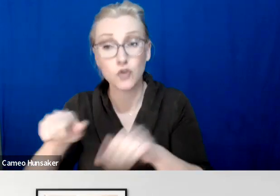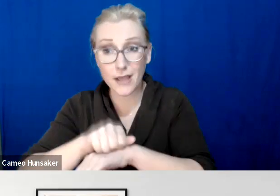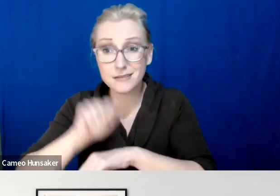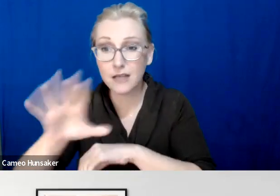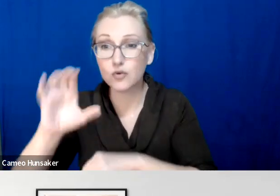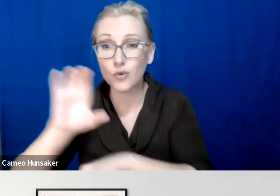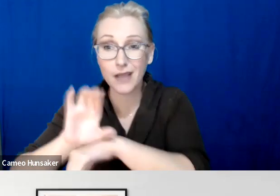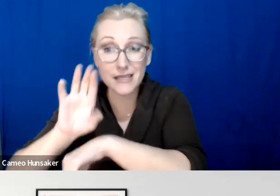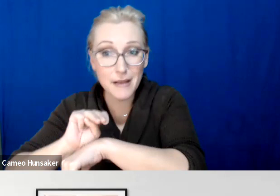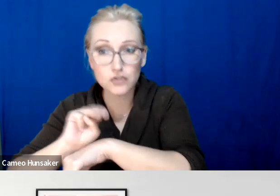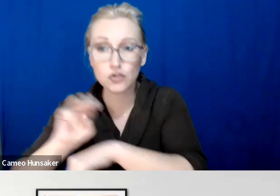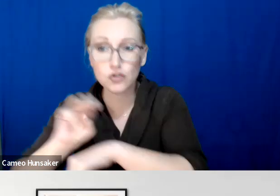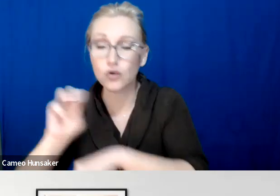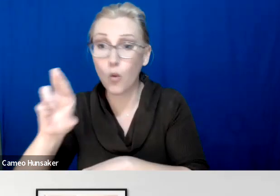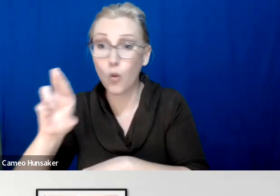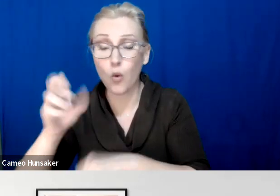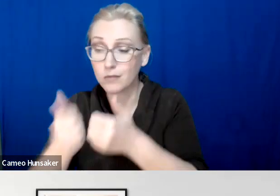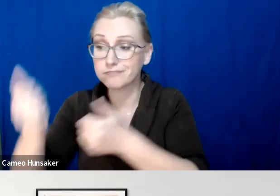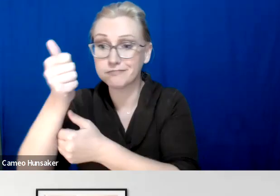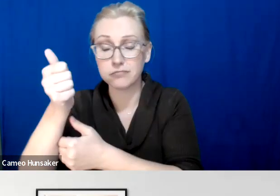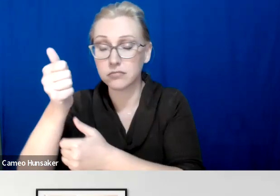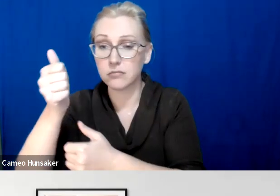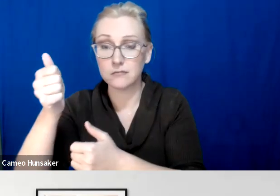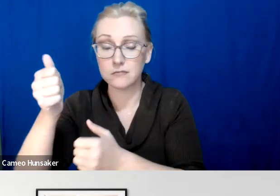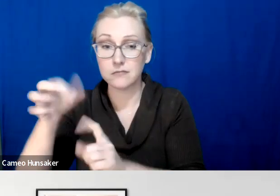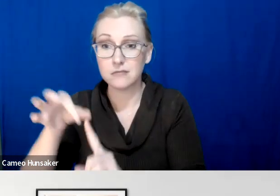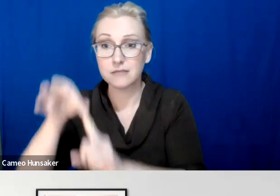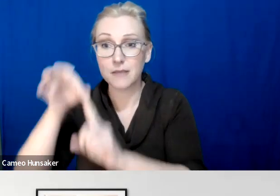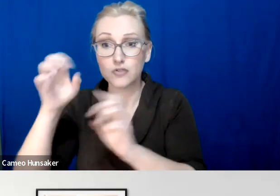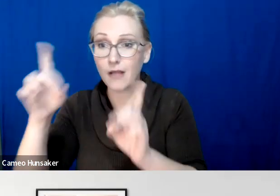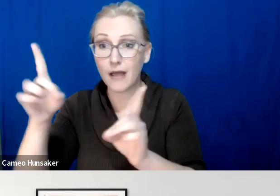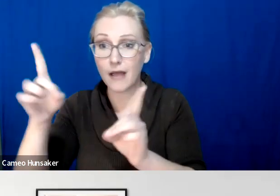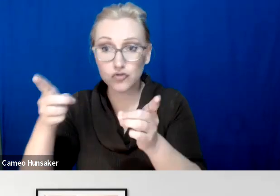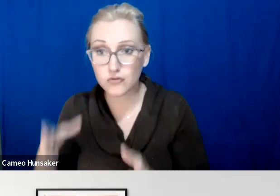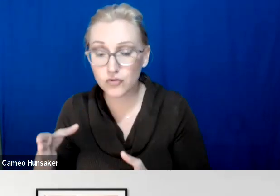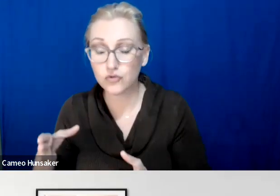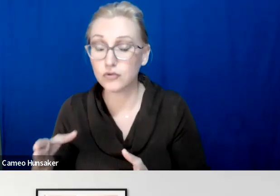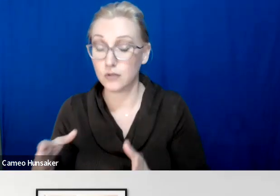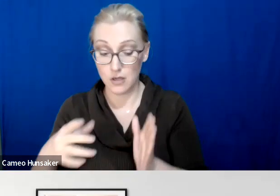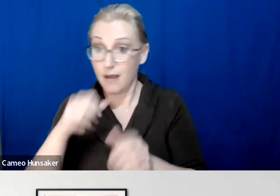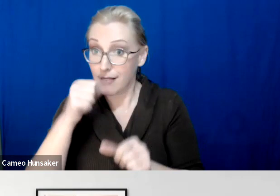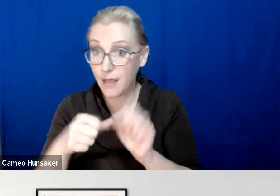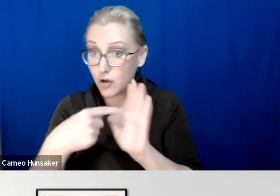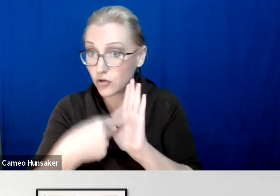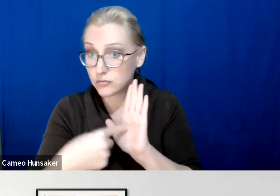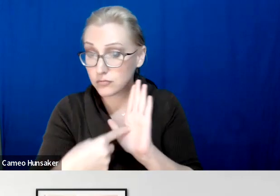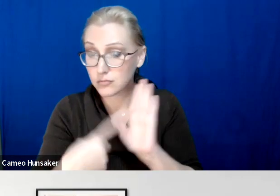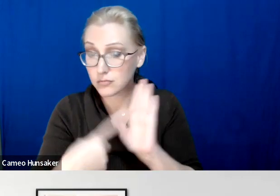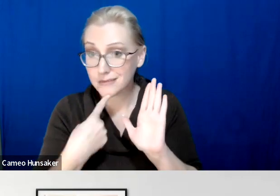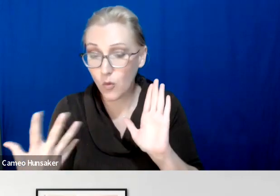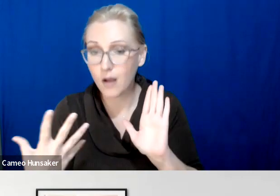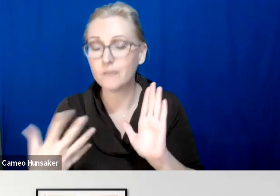go straight to the special ed director for the district and say, I'm requesting an evaluation for my child in XYZ